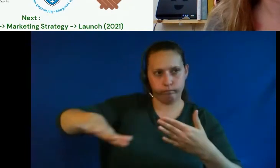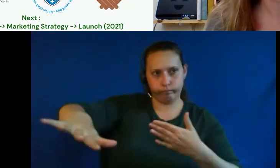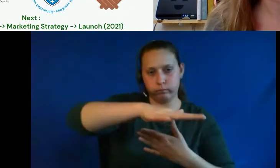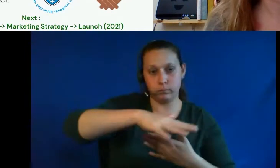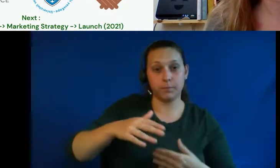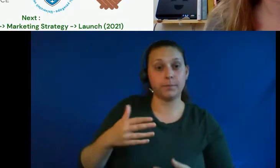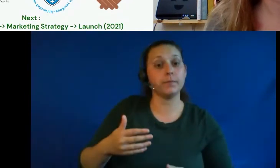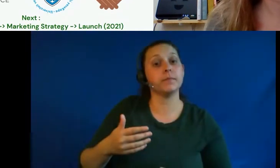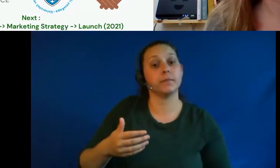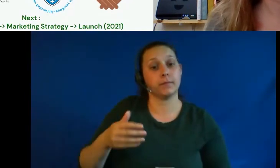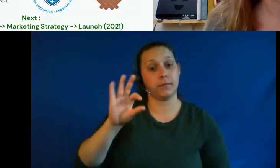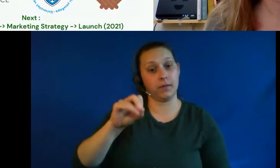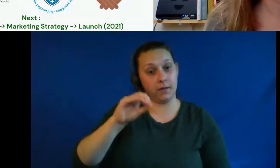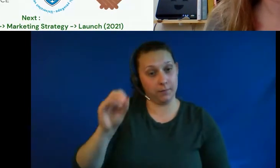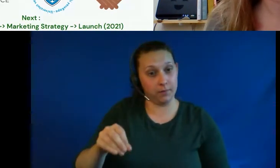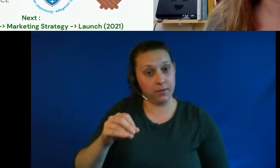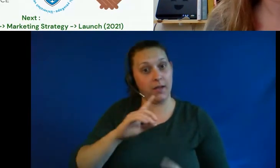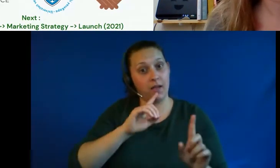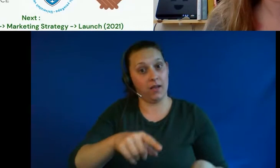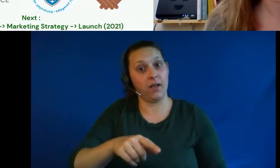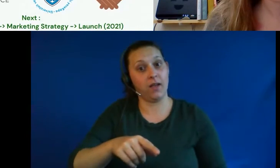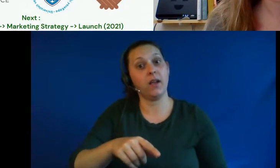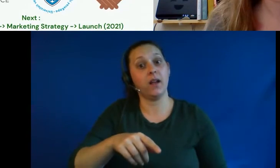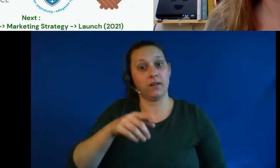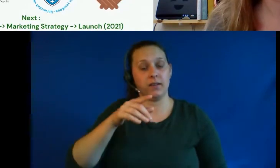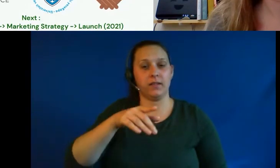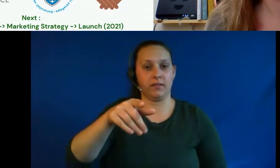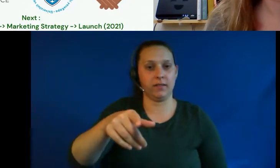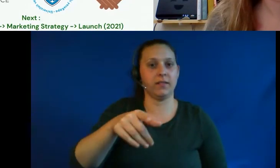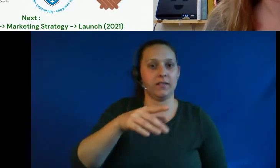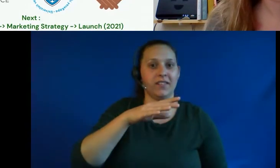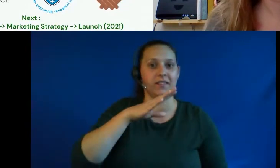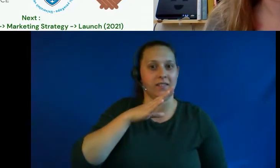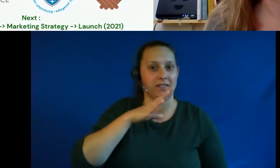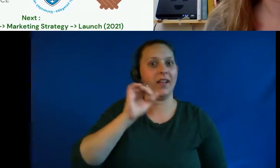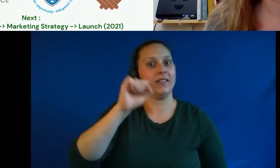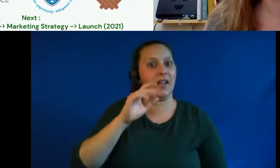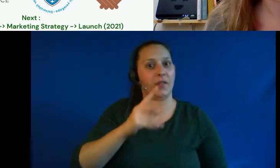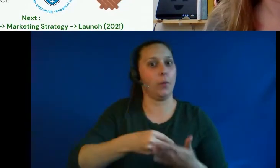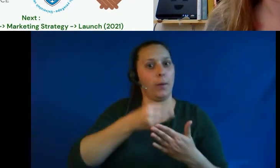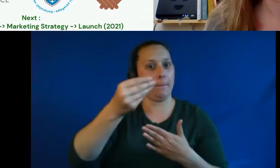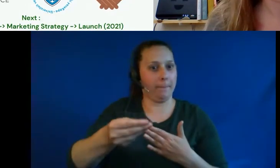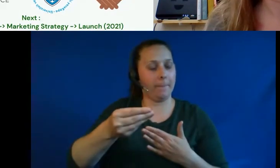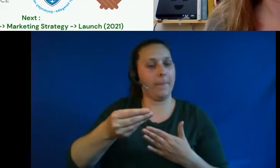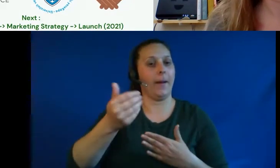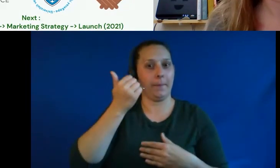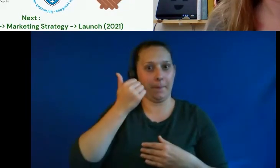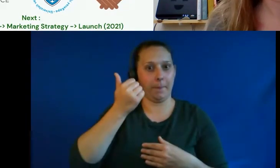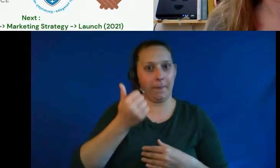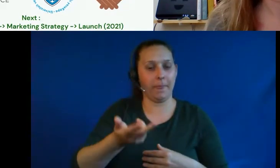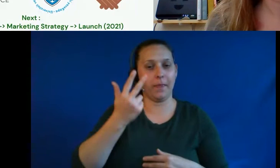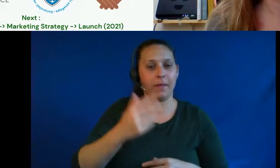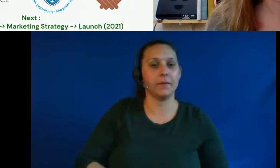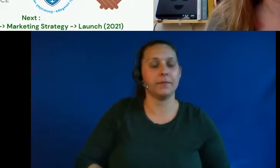answered, will they buy 3 pads at about $26 Canadian dollars? They said yes. Other milestones were, of